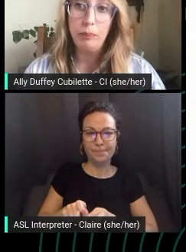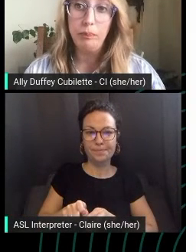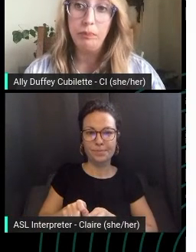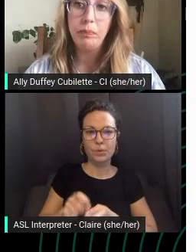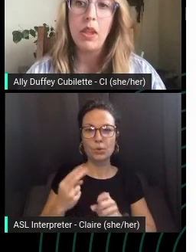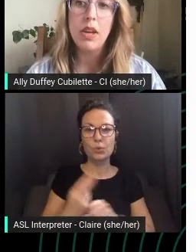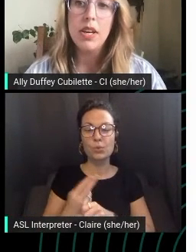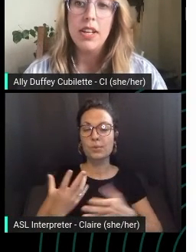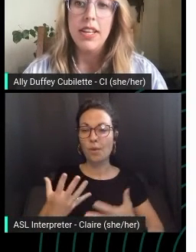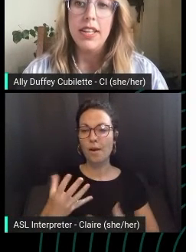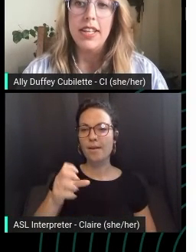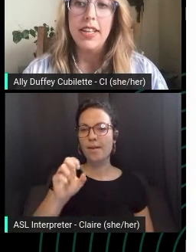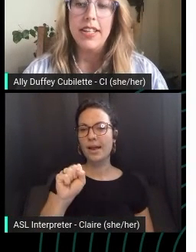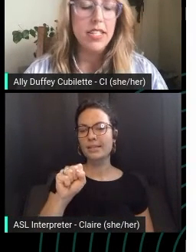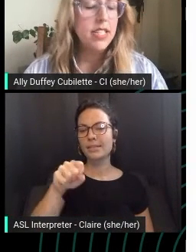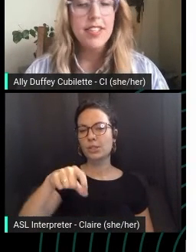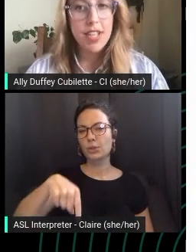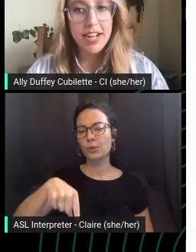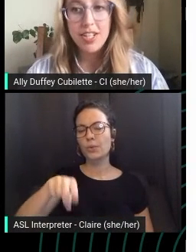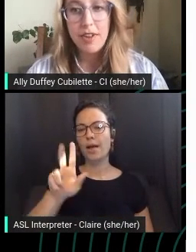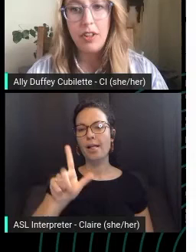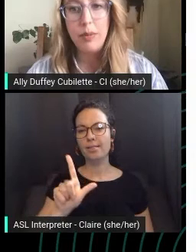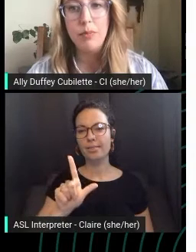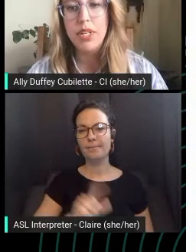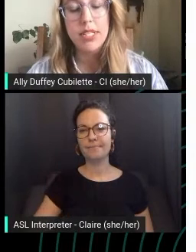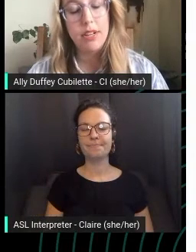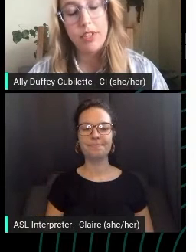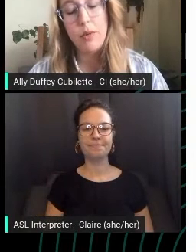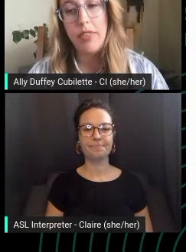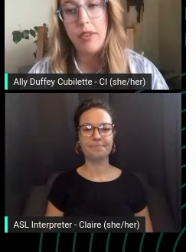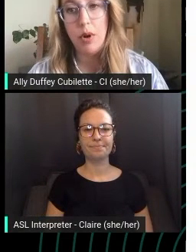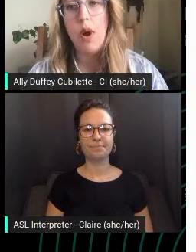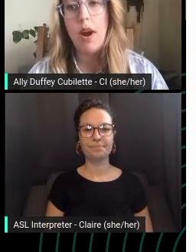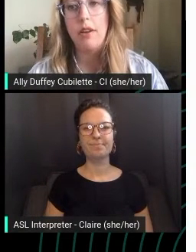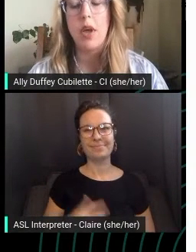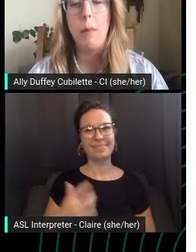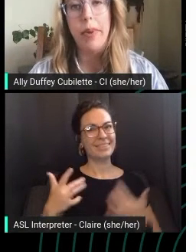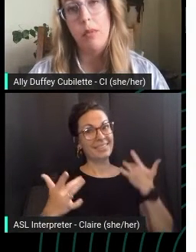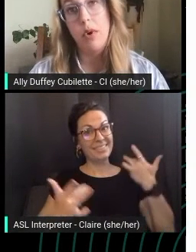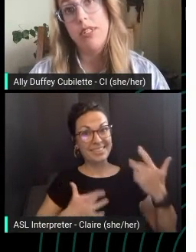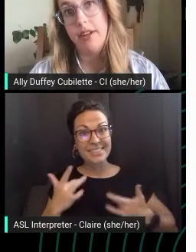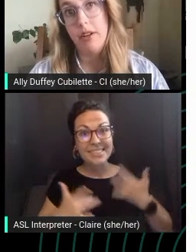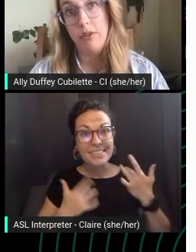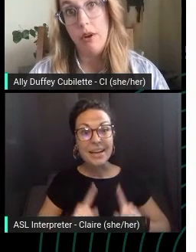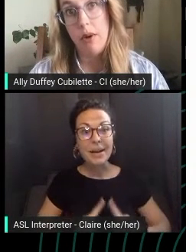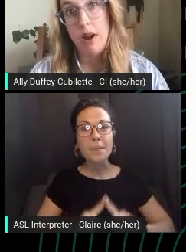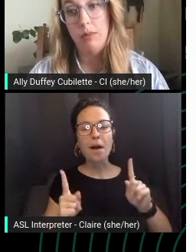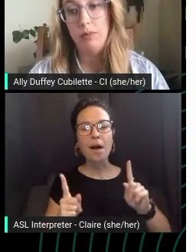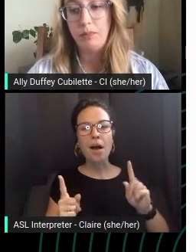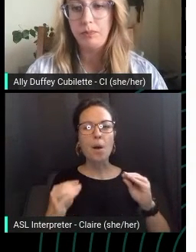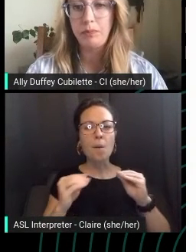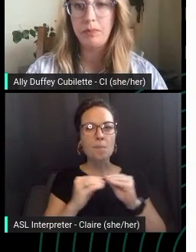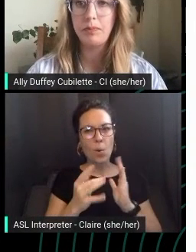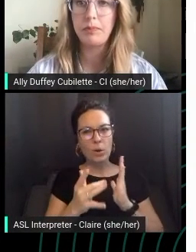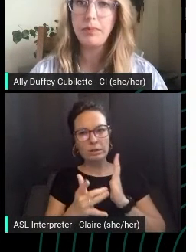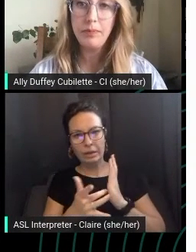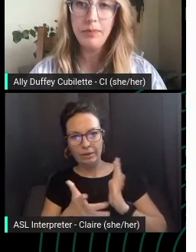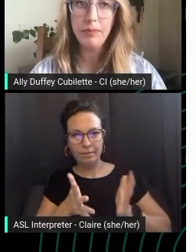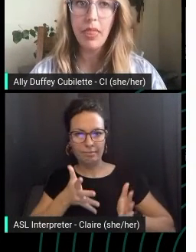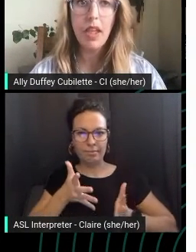SQL. This is an exciting development, but it's definitely one that requires a bit more technical know-how.